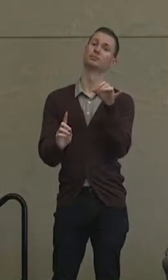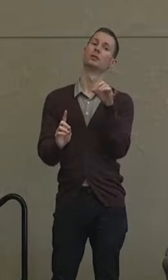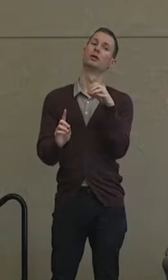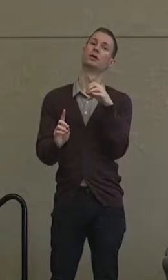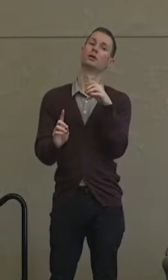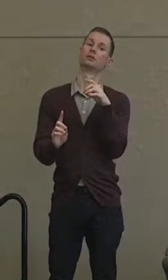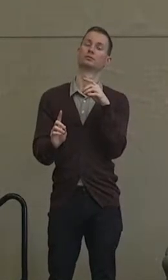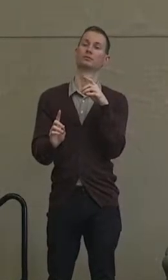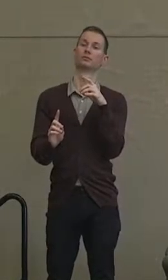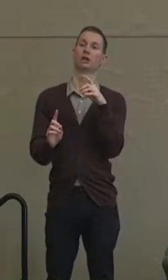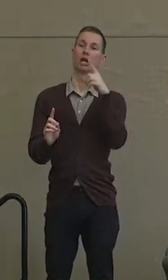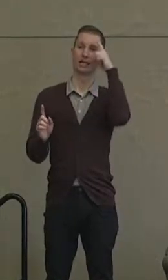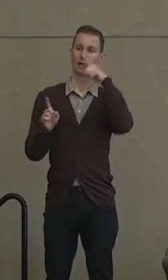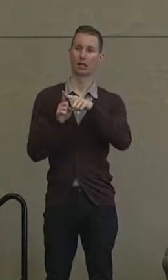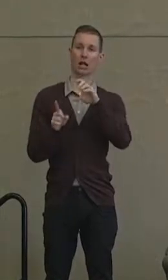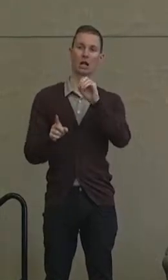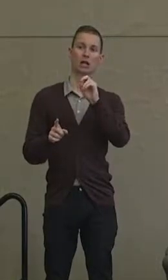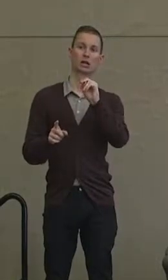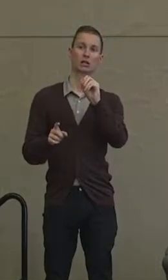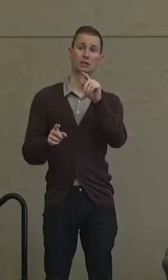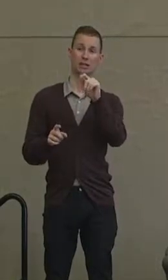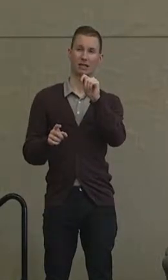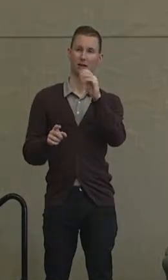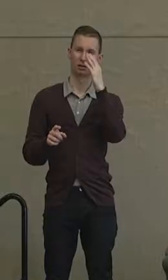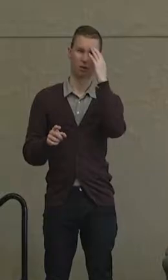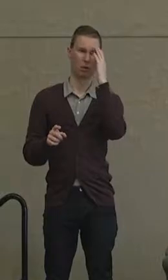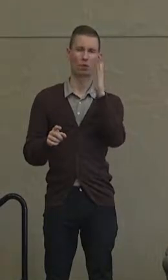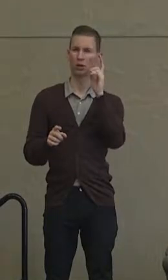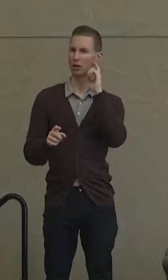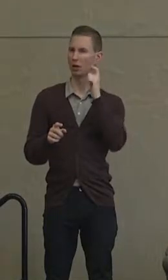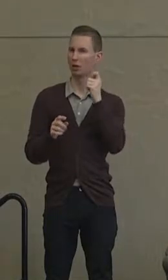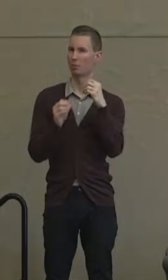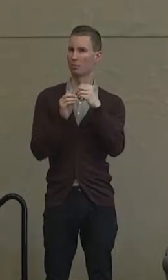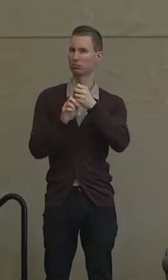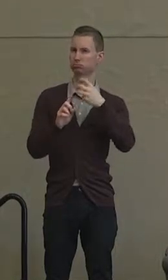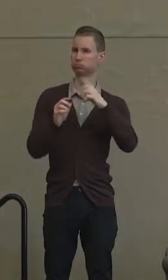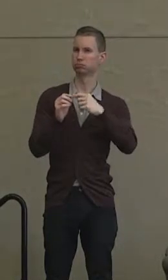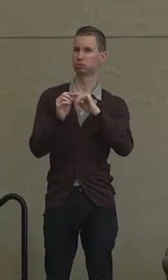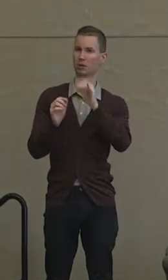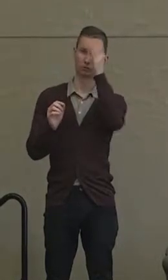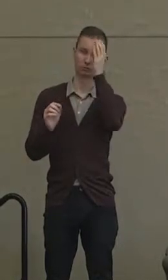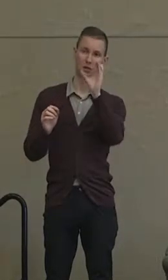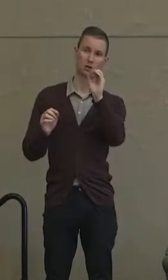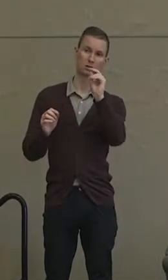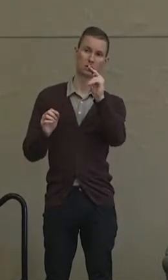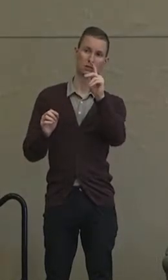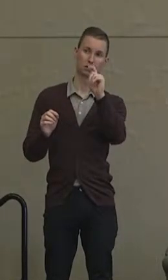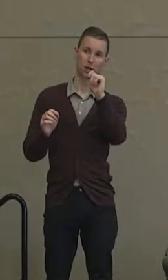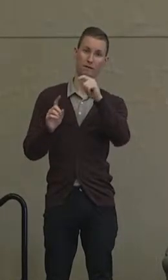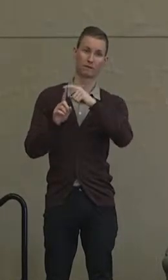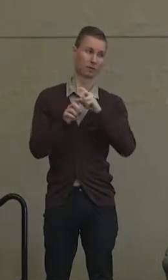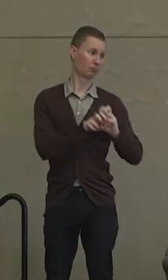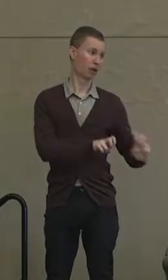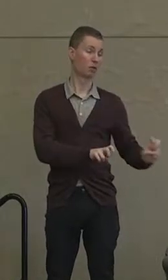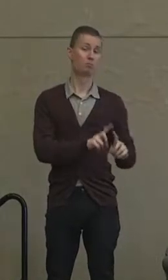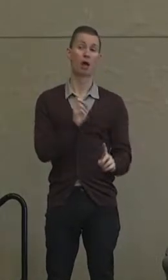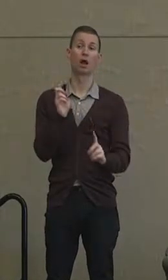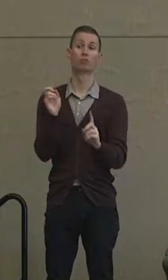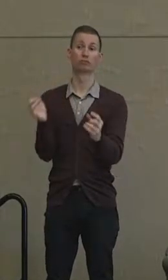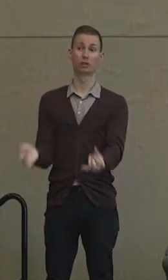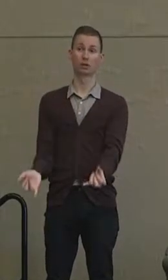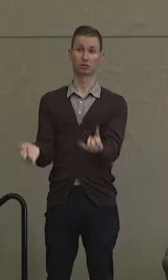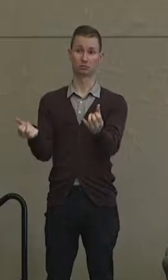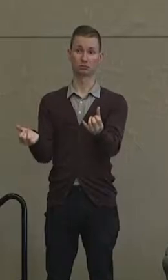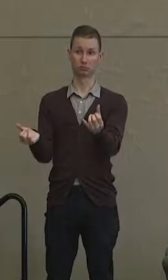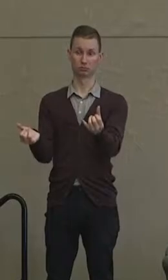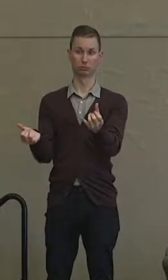is the issue of consent. And I know we'll hear a little bit more about consent, I'm sure, from the panelists. For now, it's